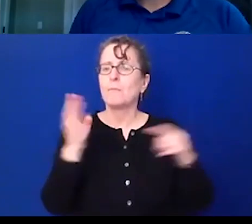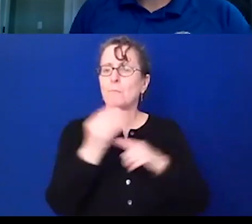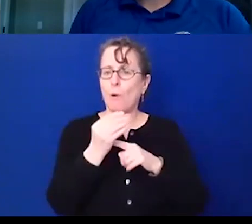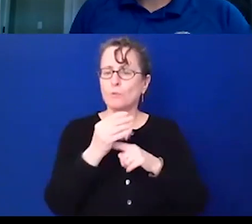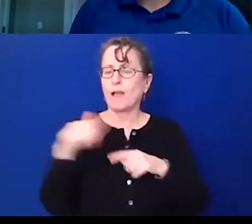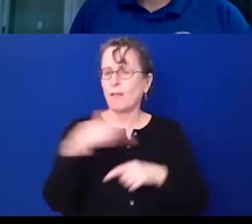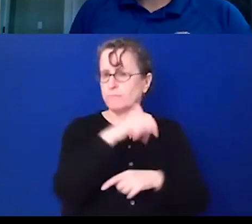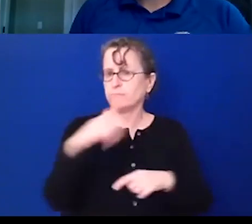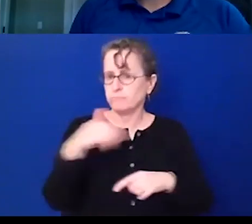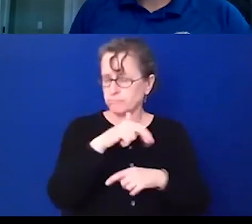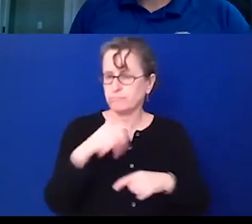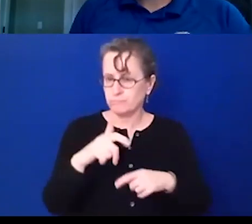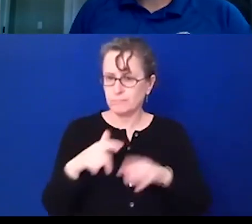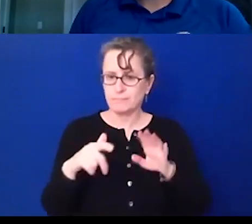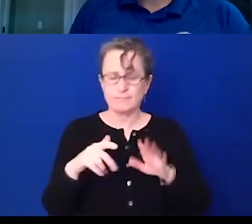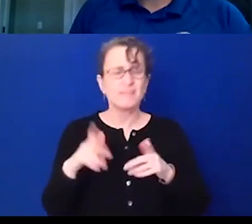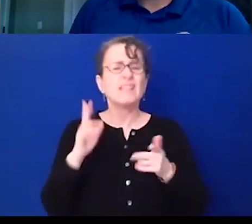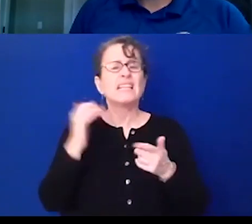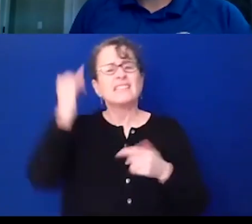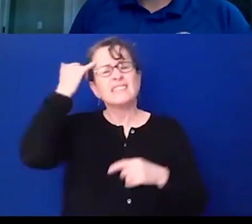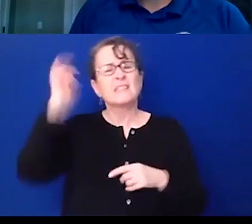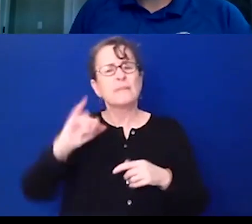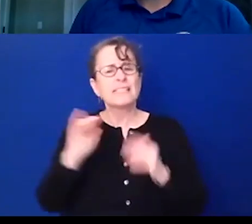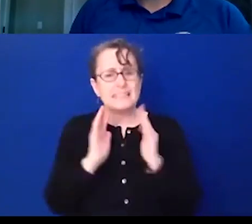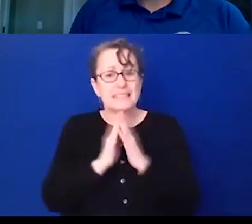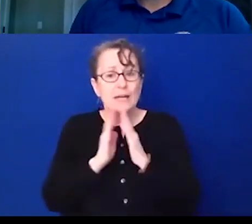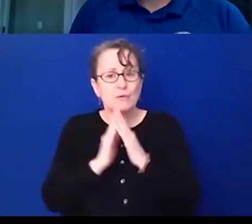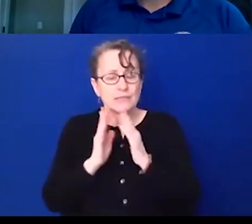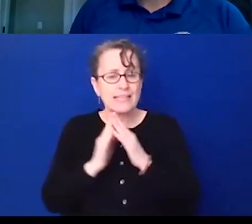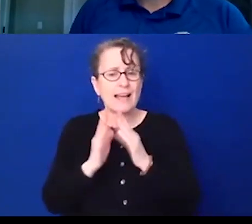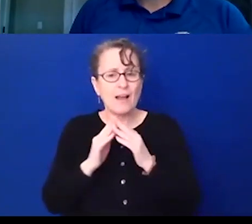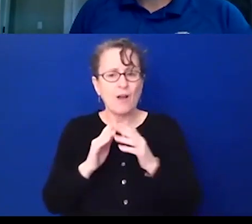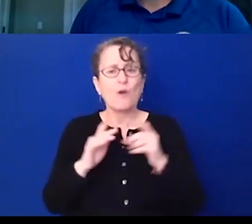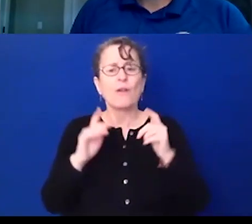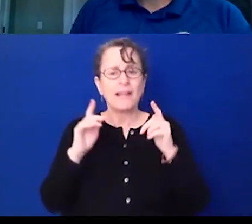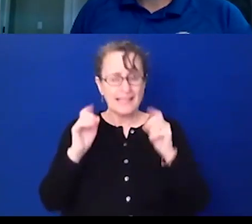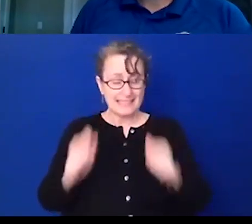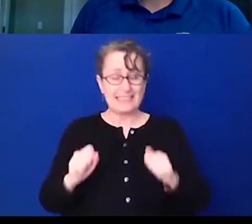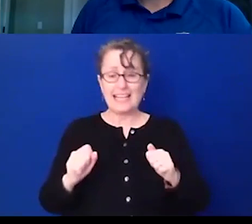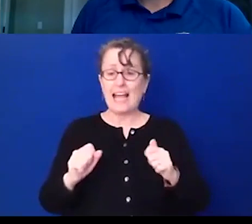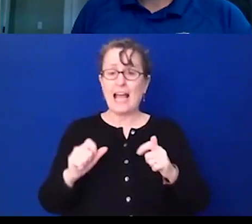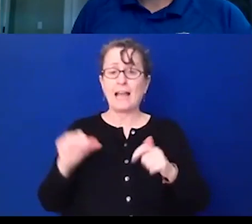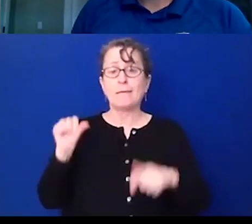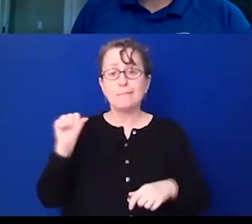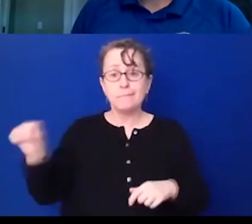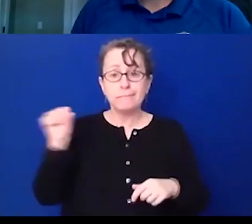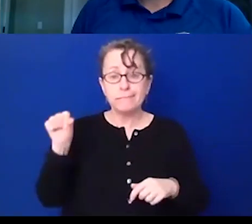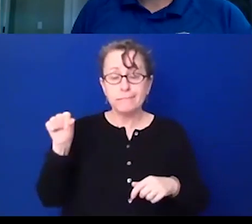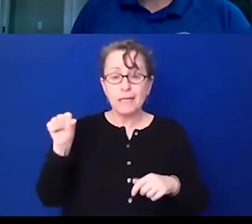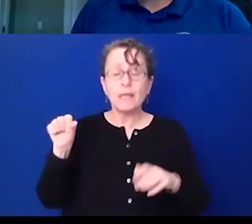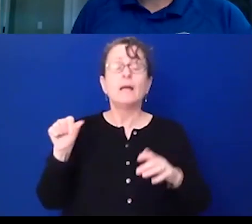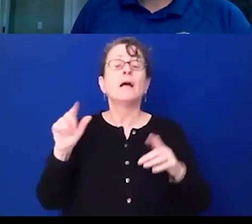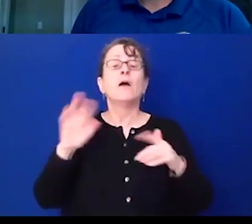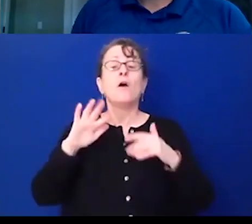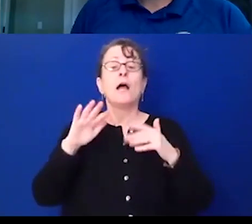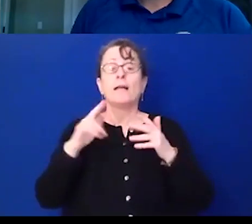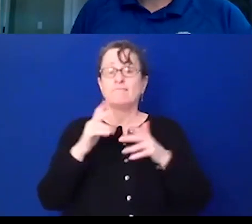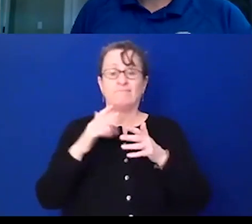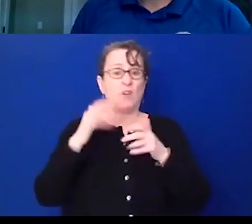location, like what we have downtown, so that people can get safely across between the Colonial and the Hannaford